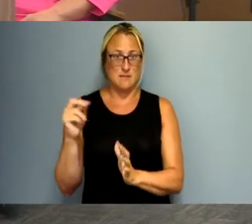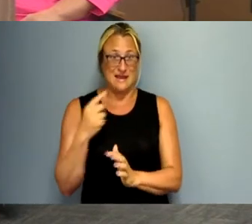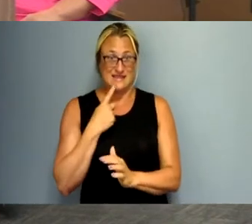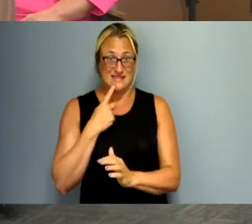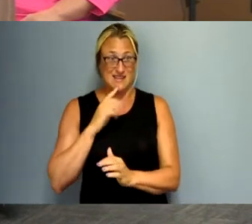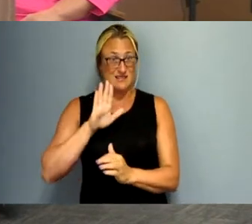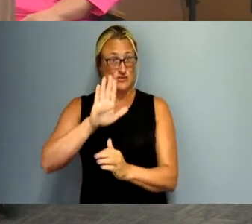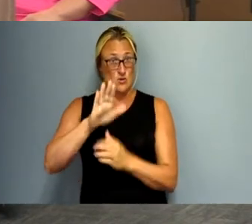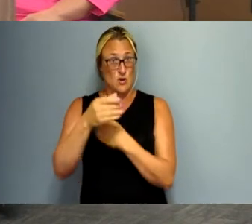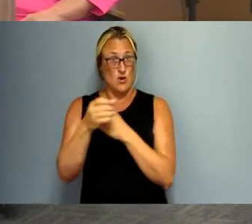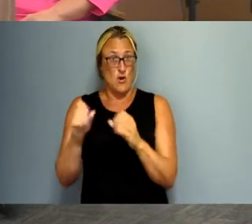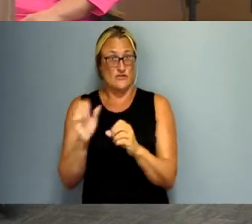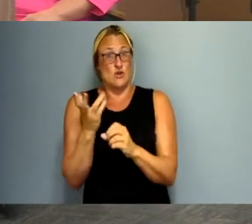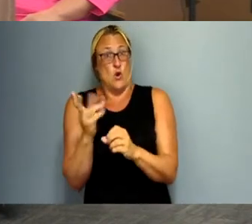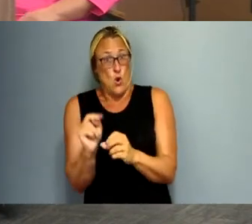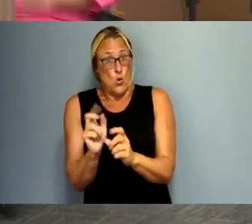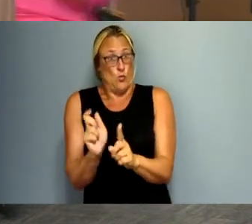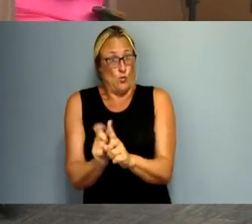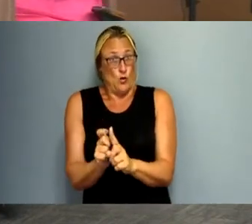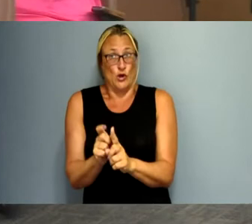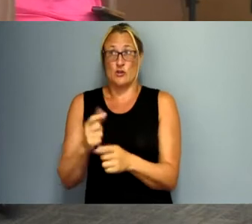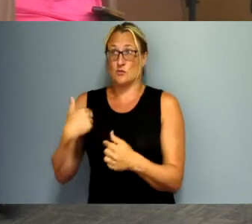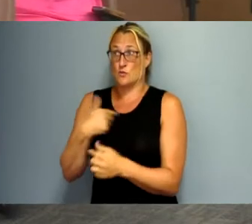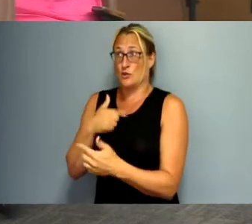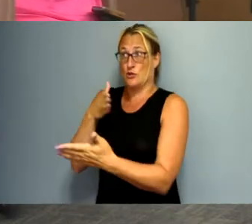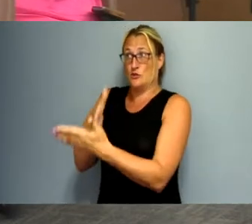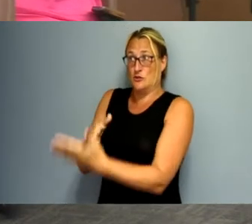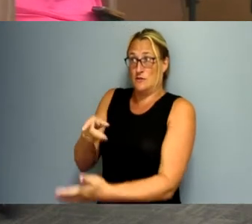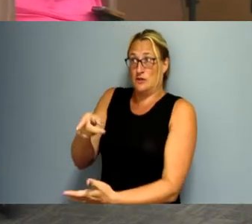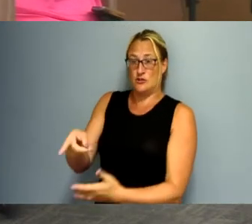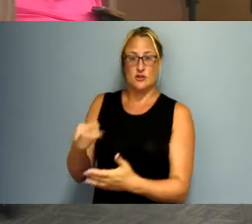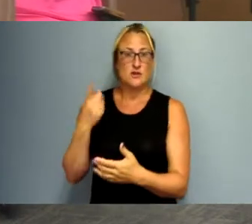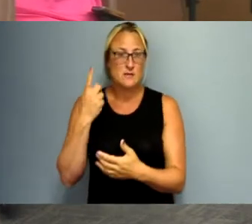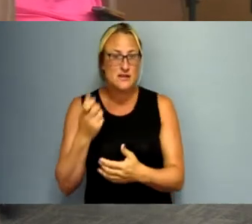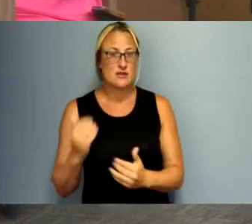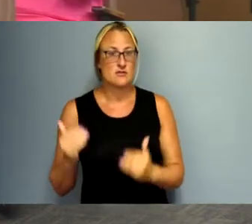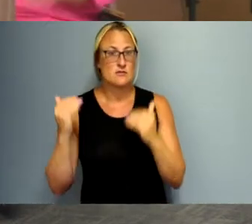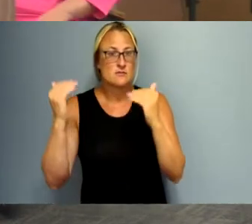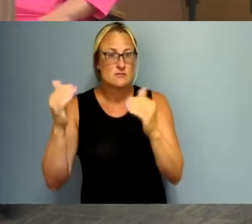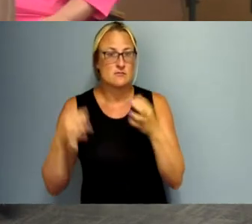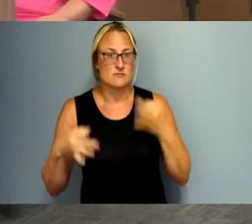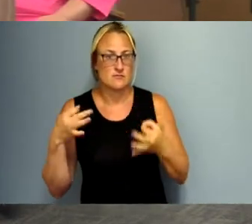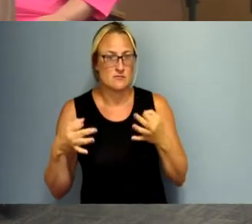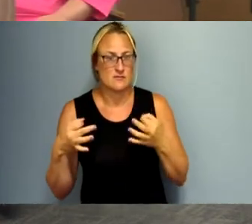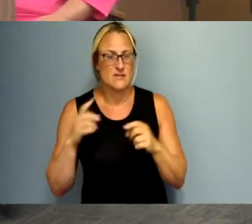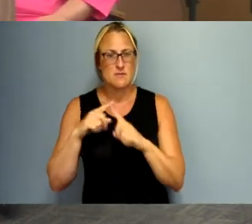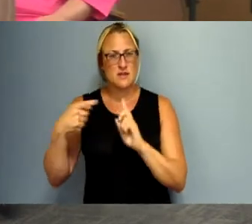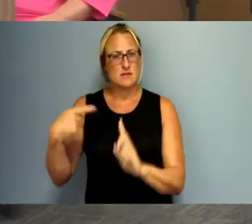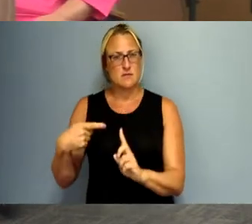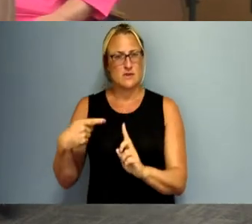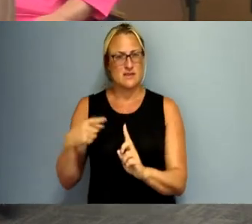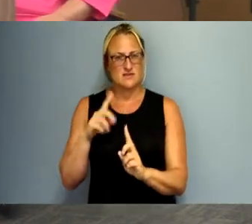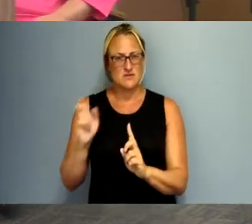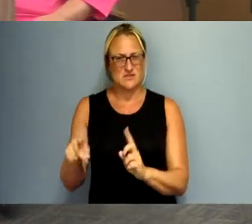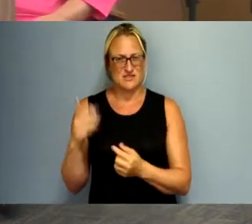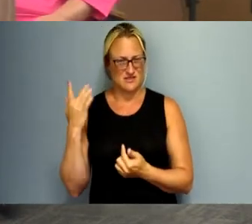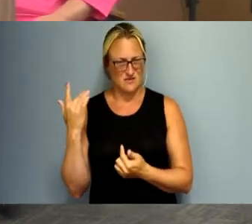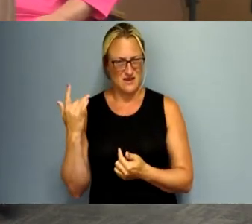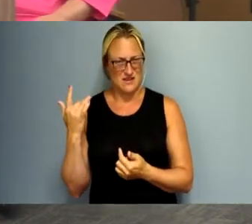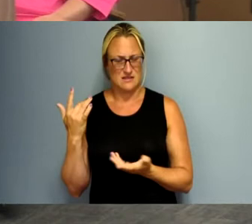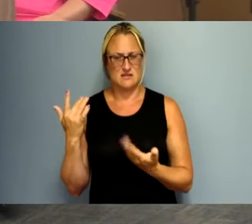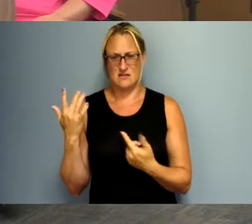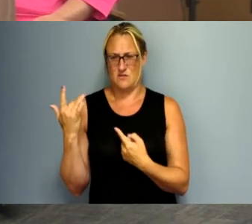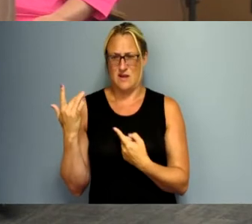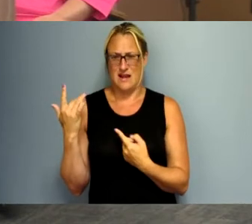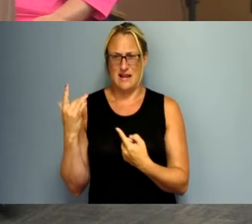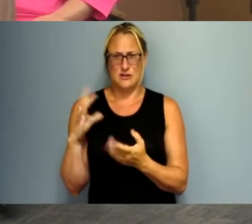your office's own words that you are suing because it's going to court. But the point is, we are questioning why. Why are you doing this?